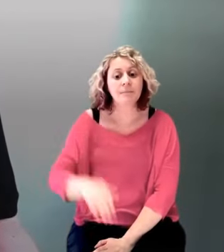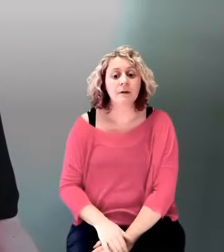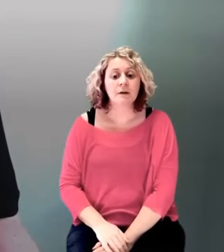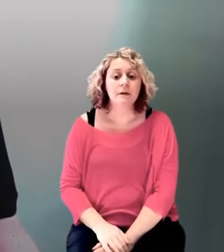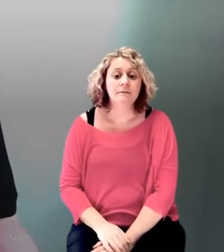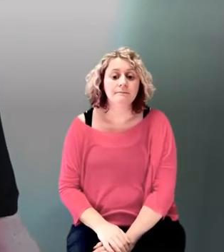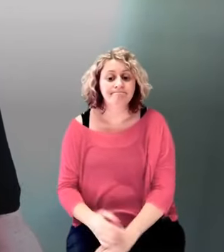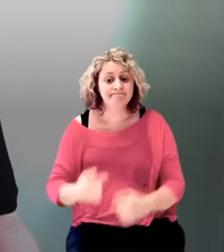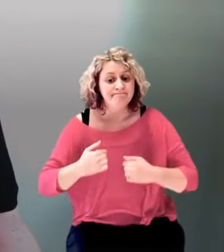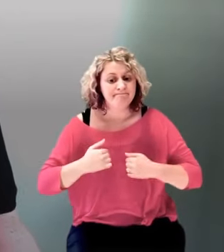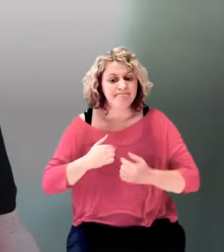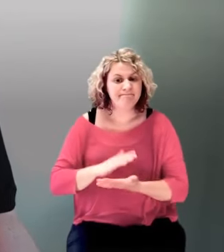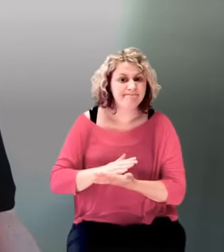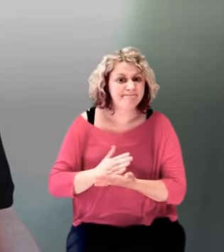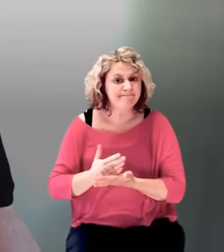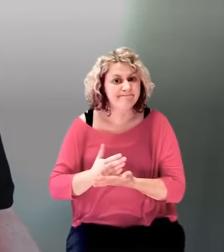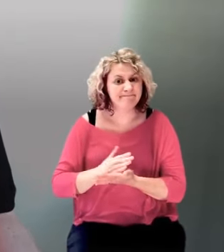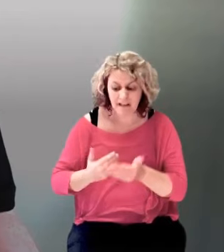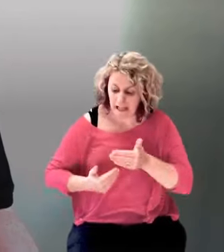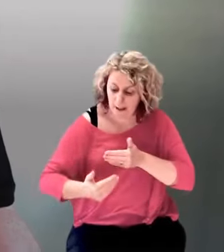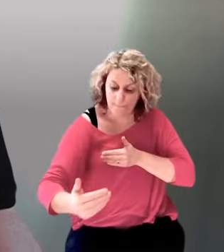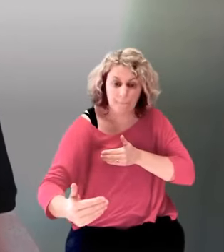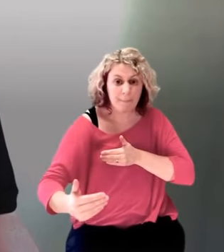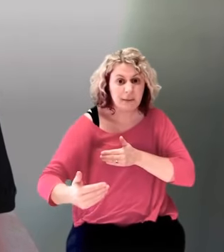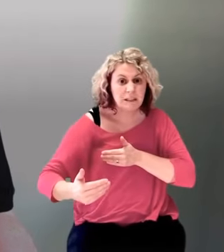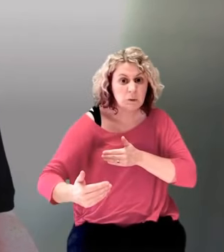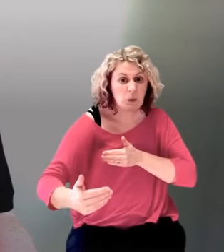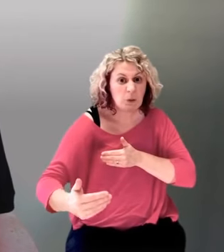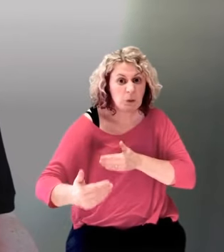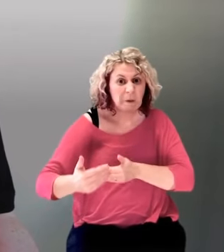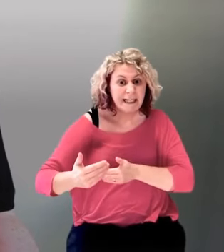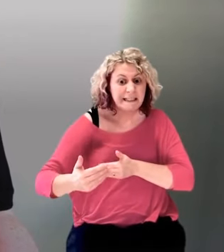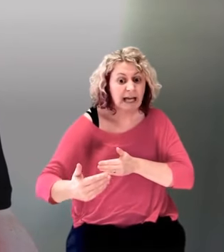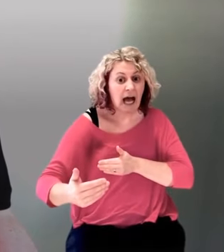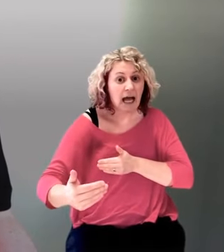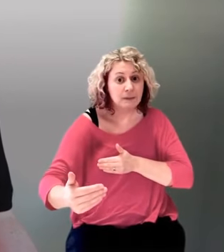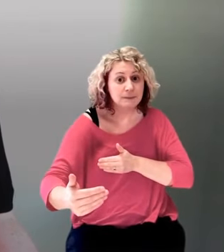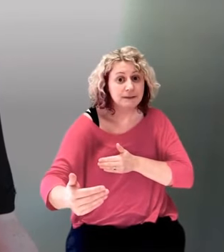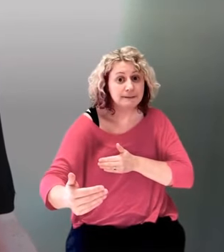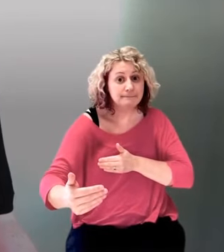But I'm caught in between time.